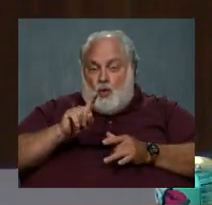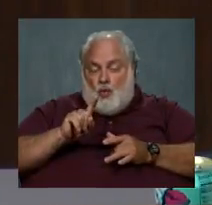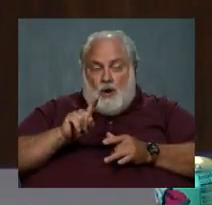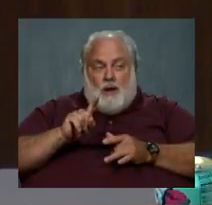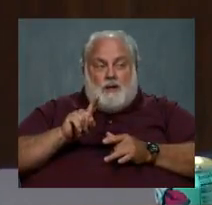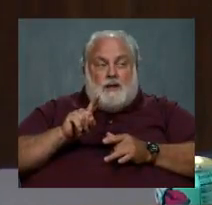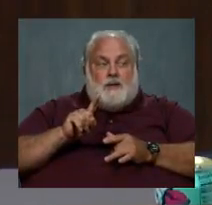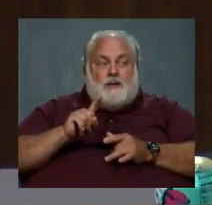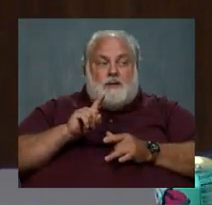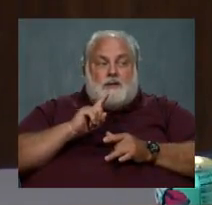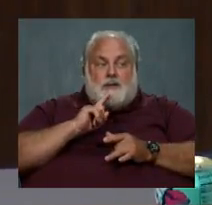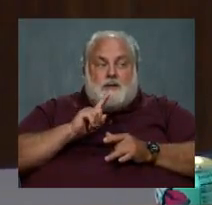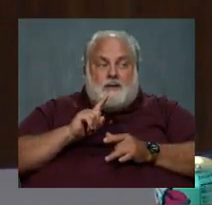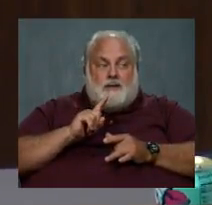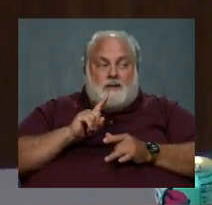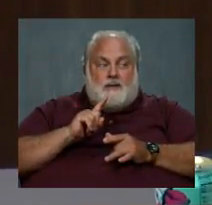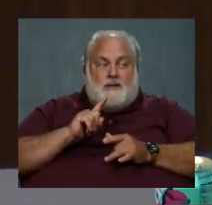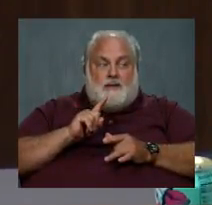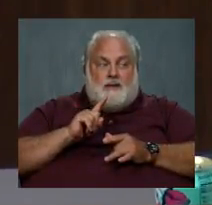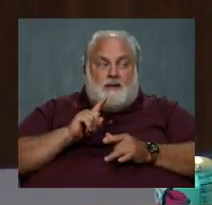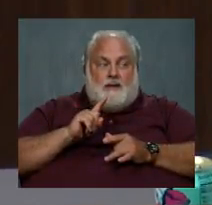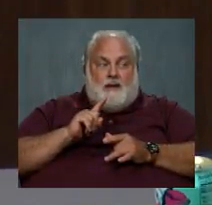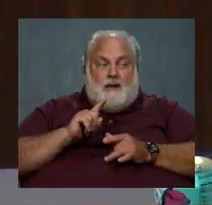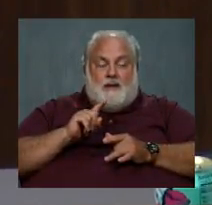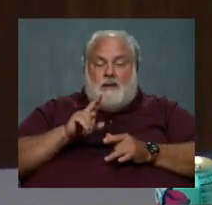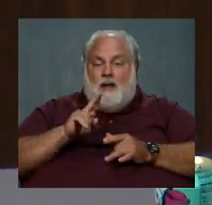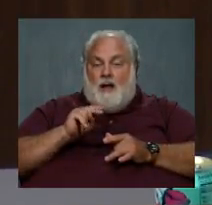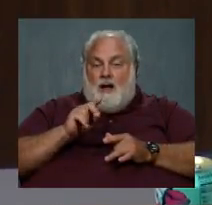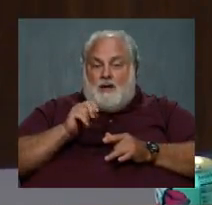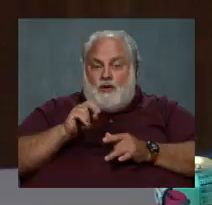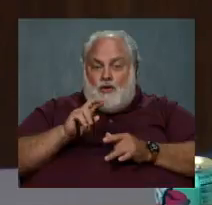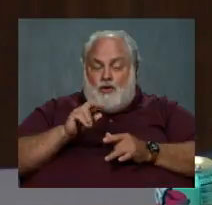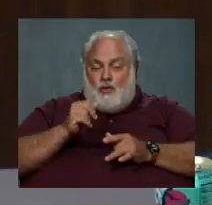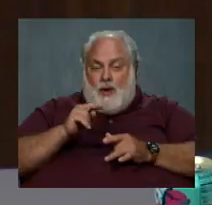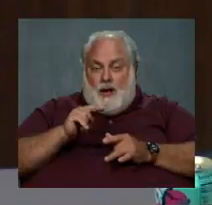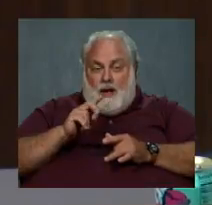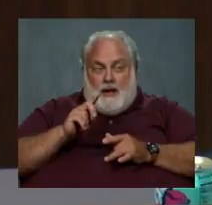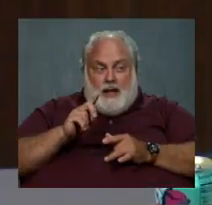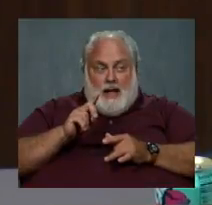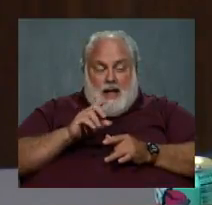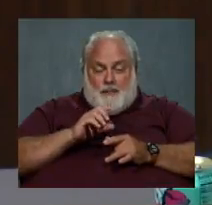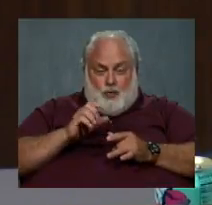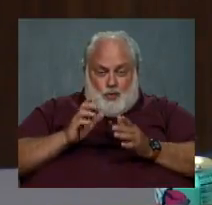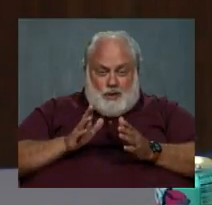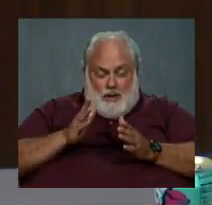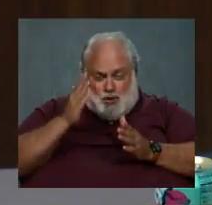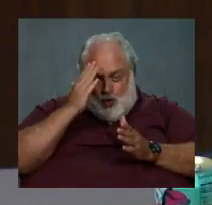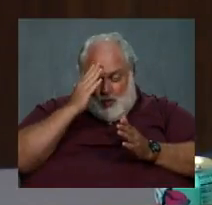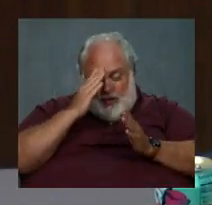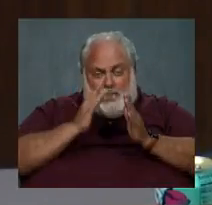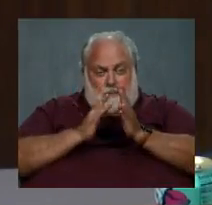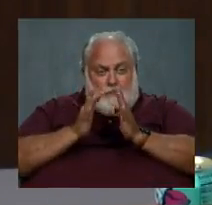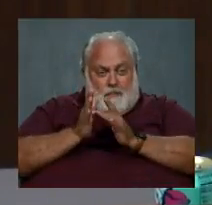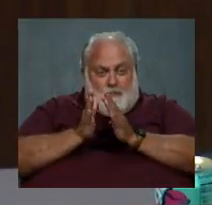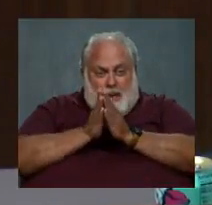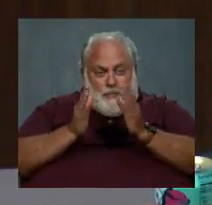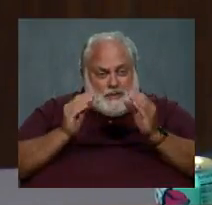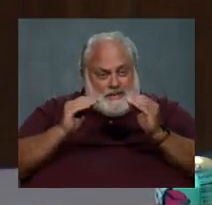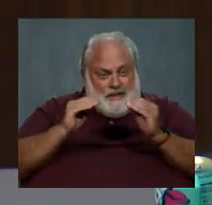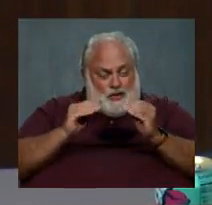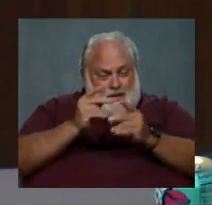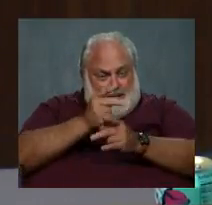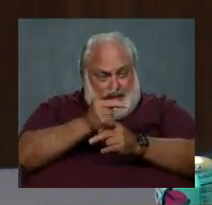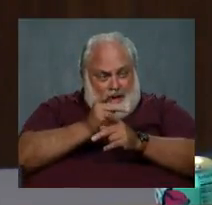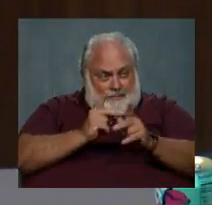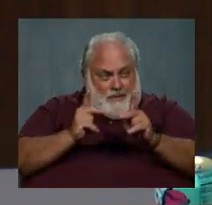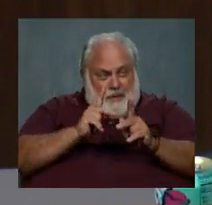ground, okay? And I will be there for you. I'm a Christian, and I do know the Bible tell you to take